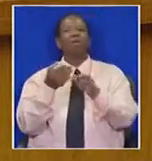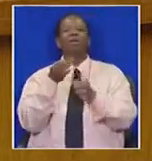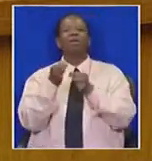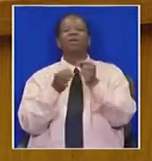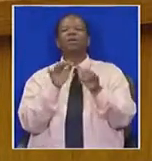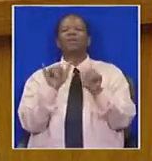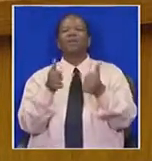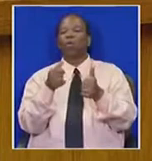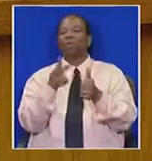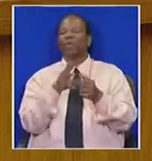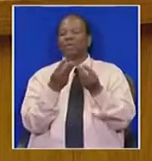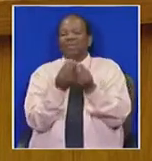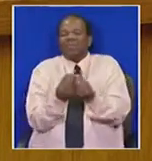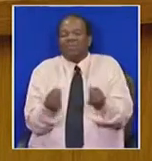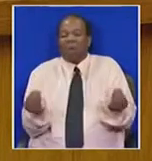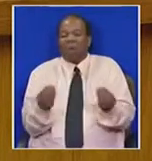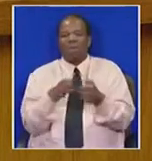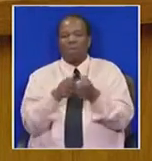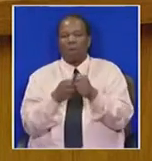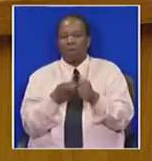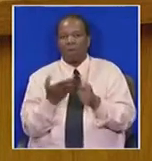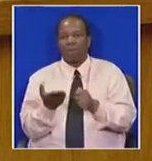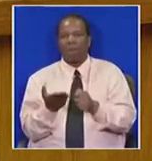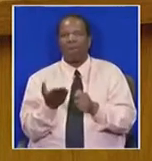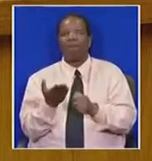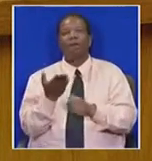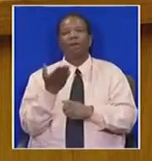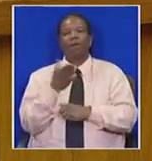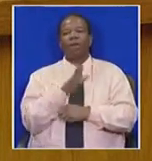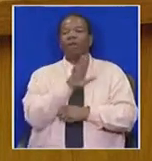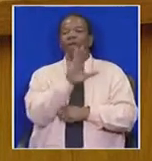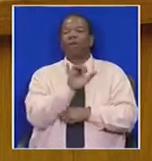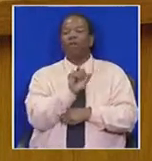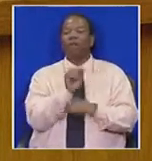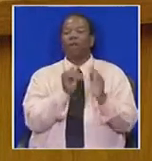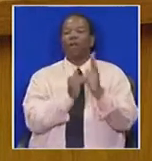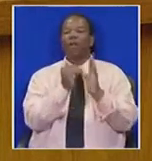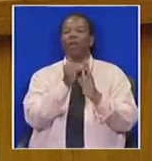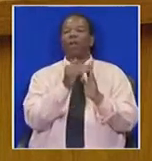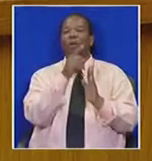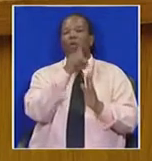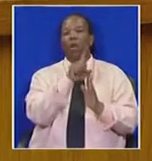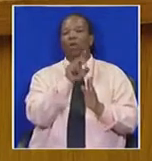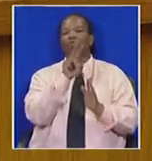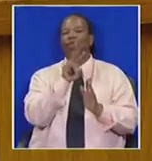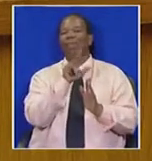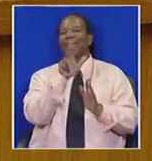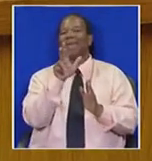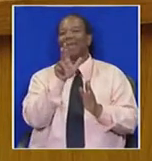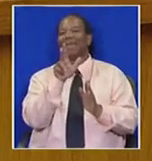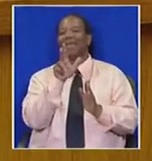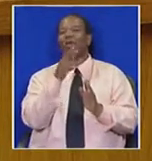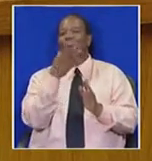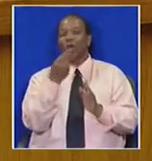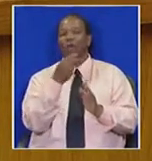in the Western Cape. South Africa ranks 128th out of 122